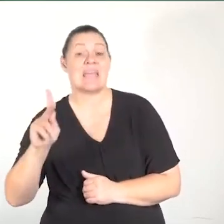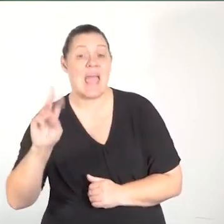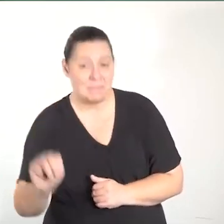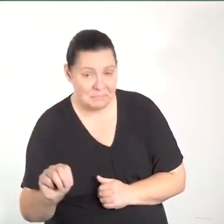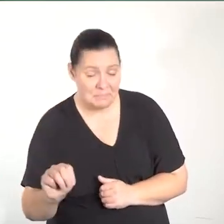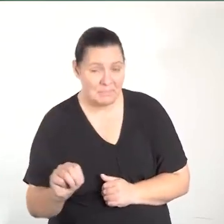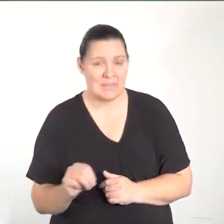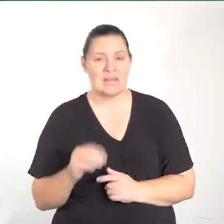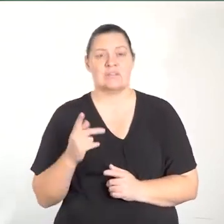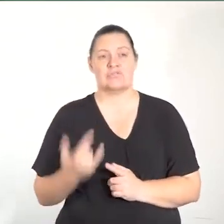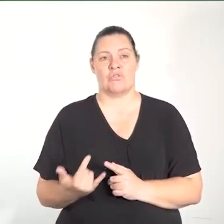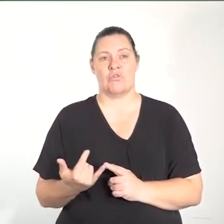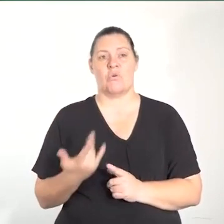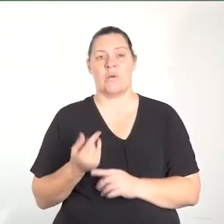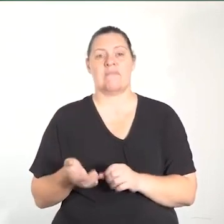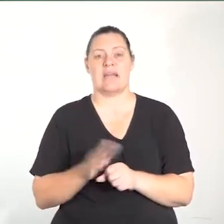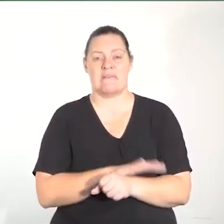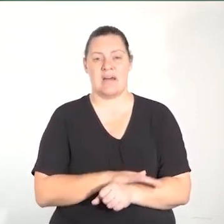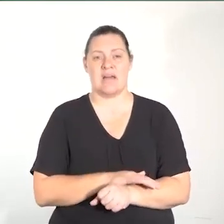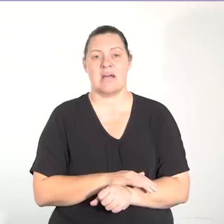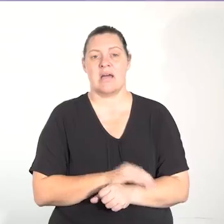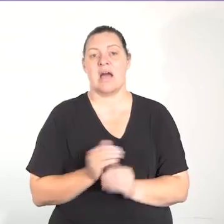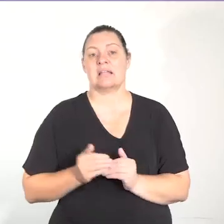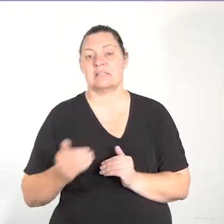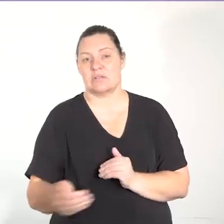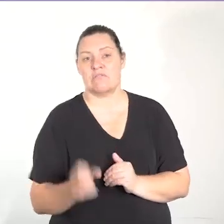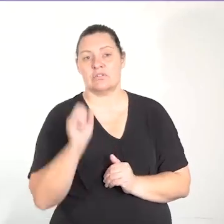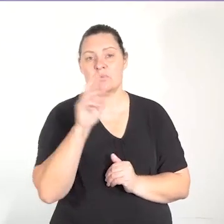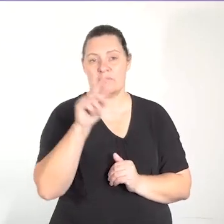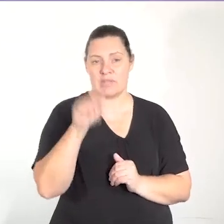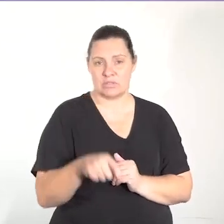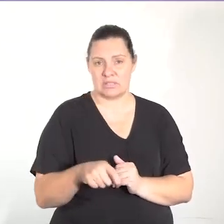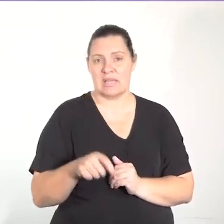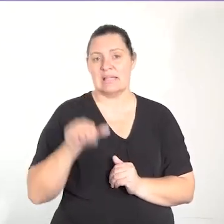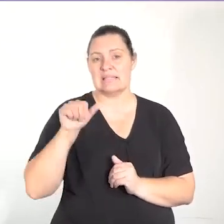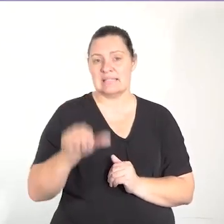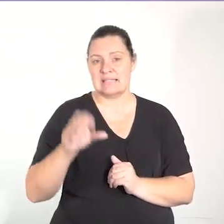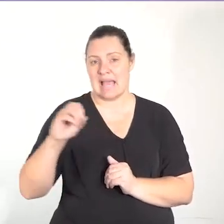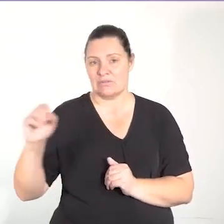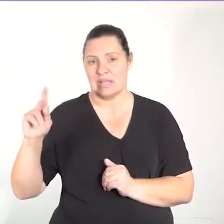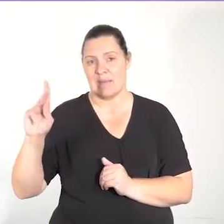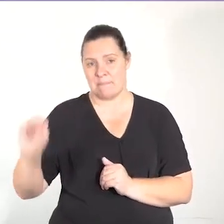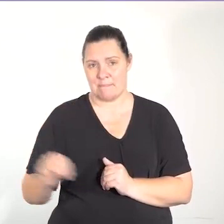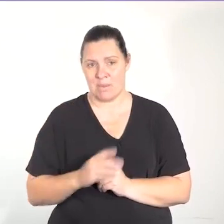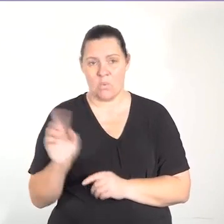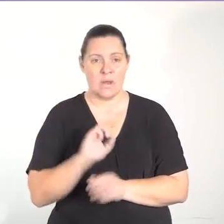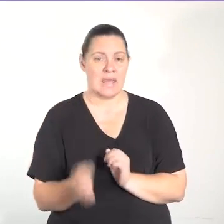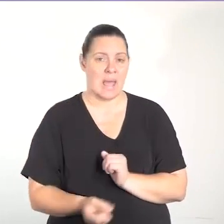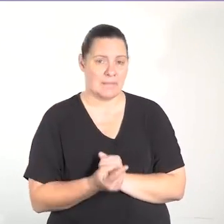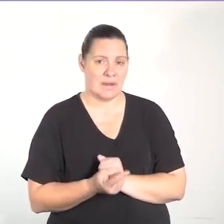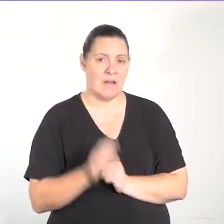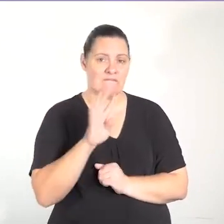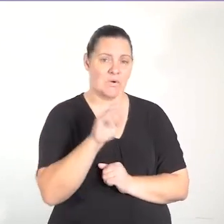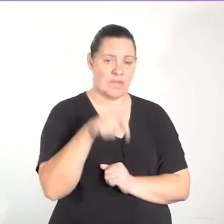4,500 kilometers. But now we have covered a distance of 12,600 kilometers. What